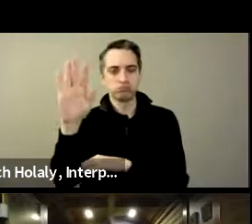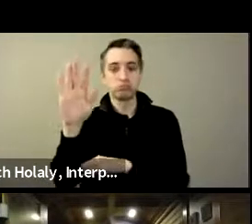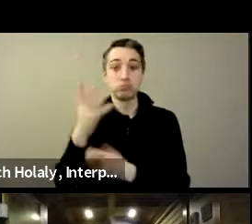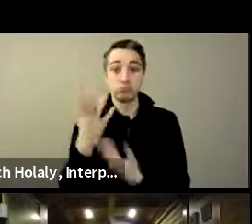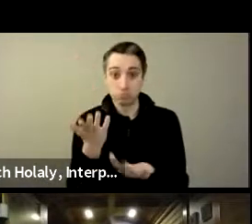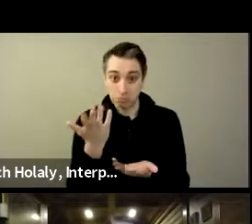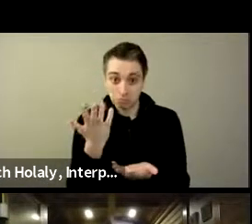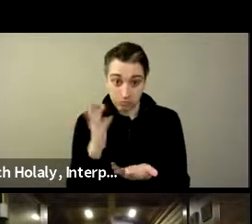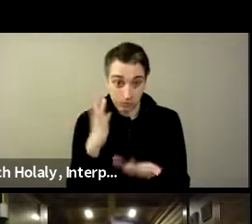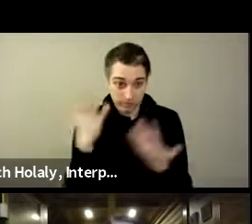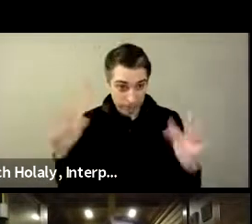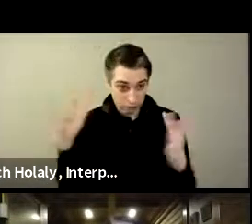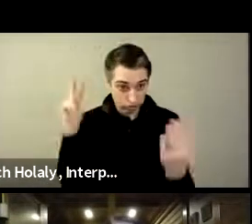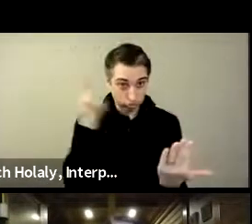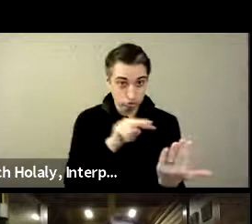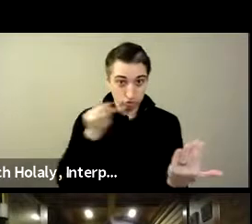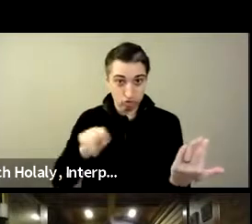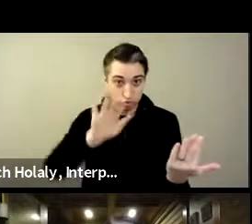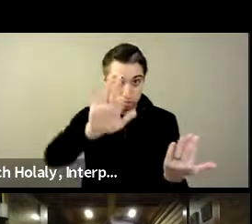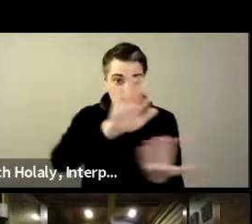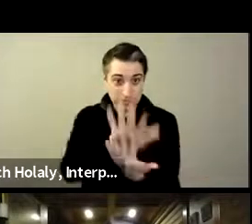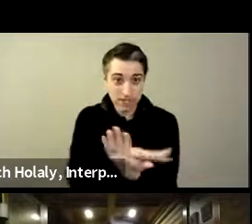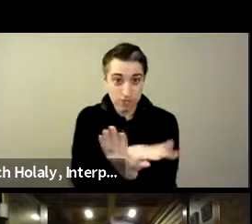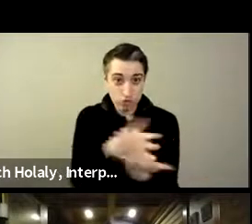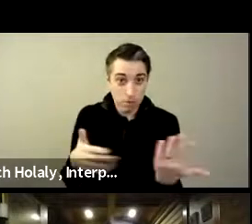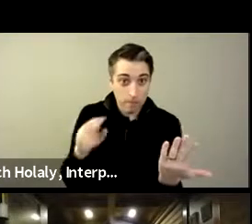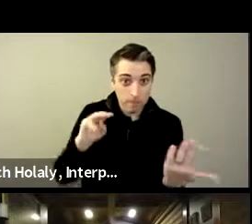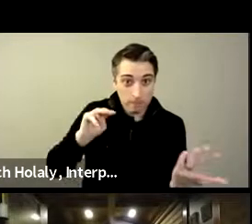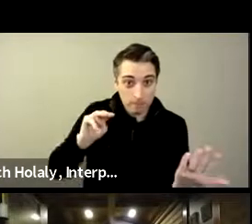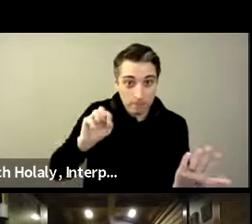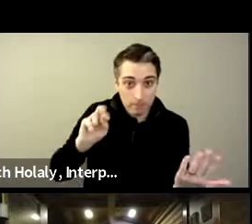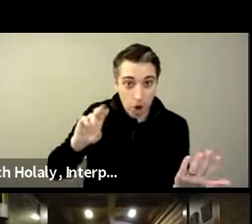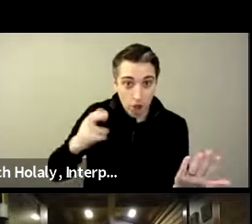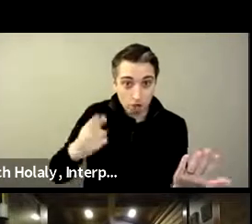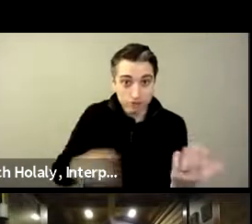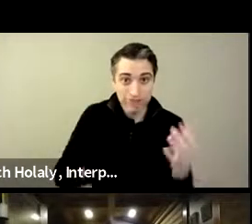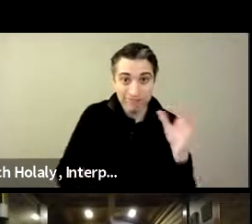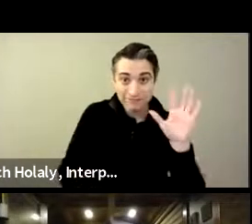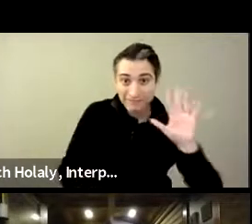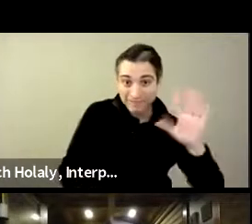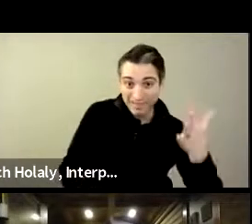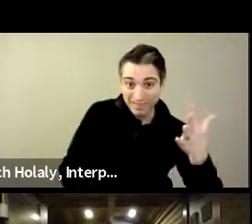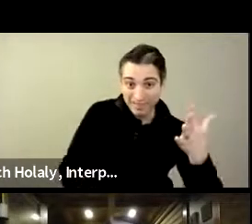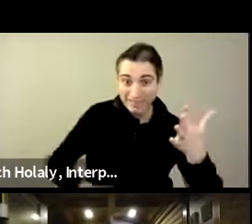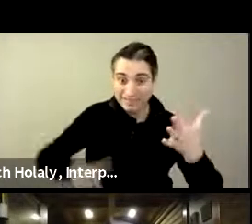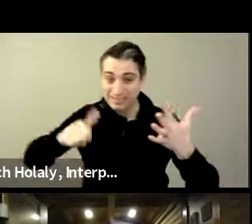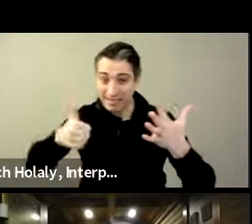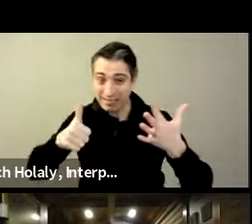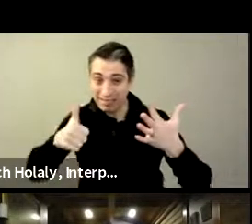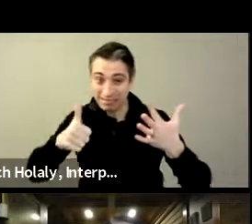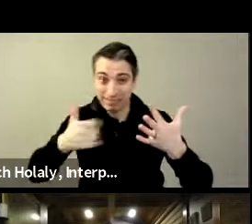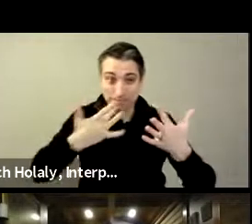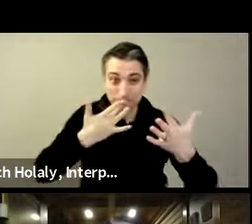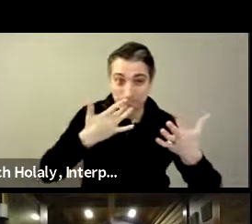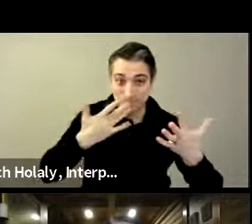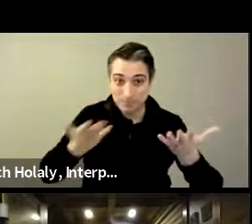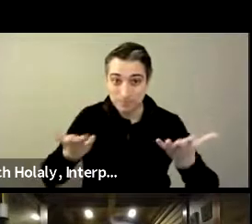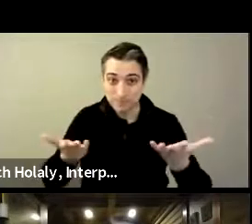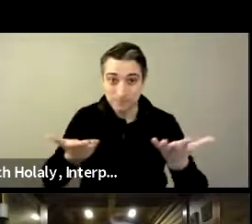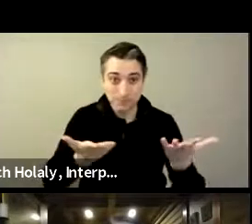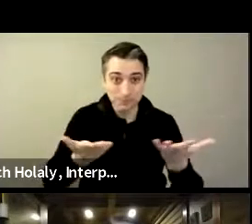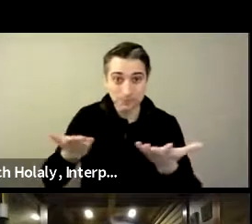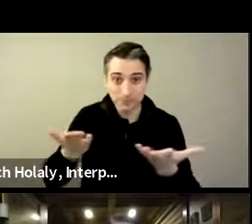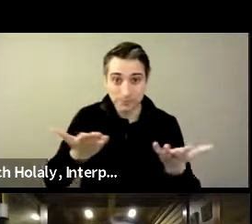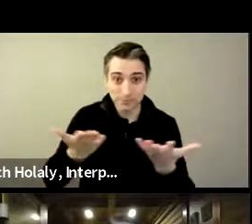had a chance to look at their calendars to see if March 5th or 10th would work for them? And if they